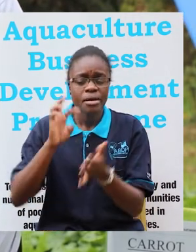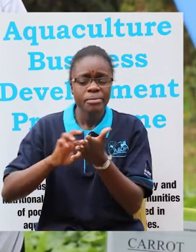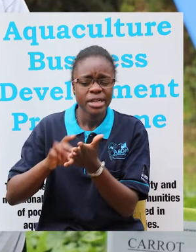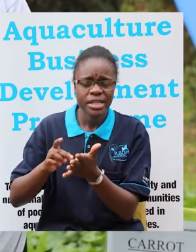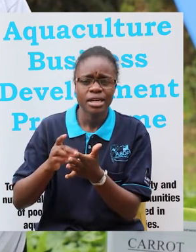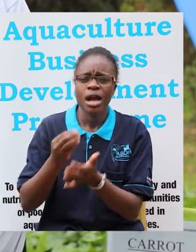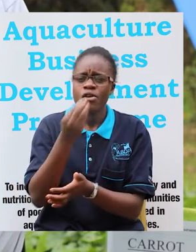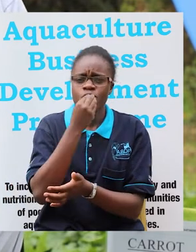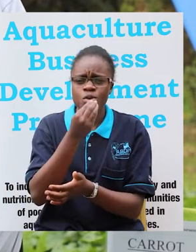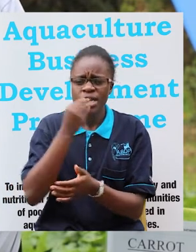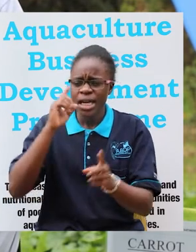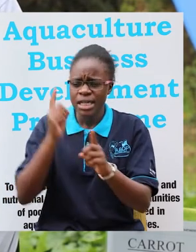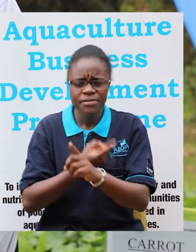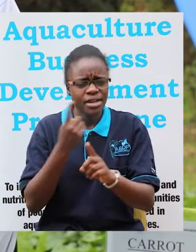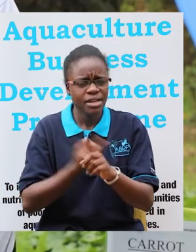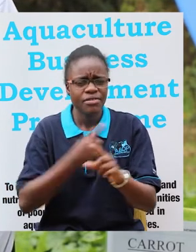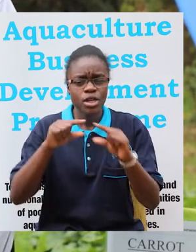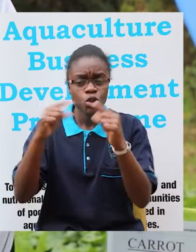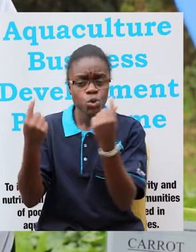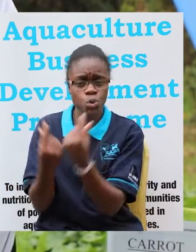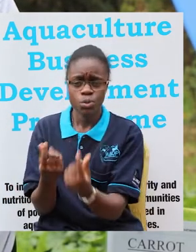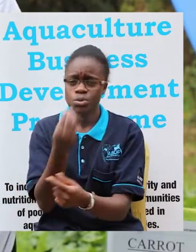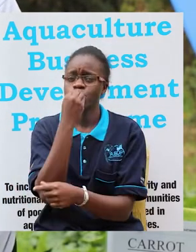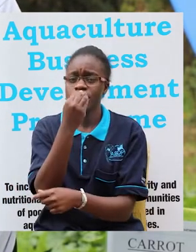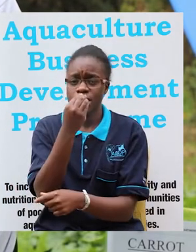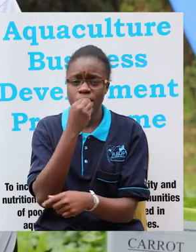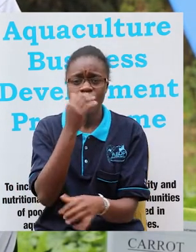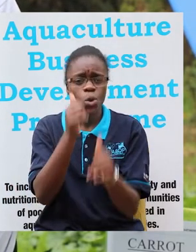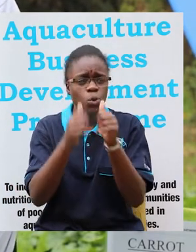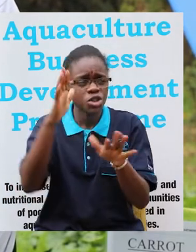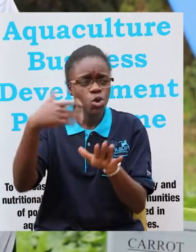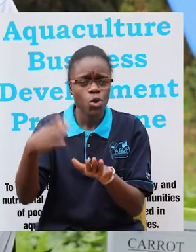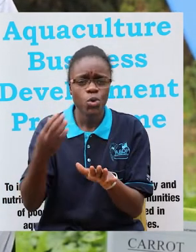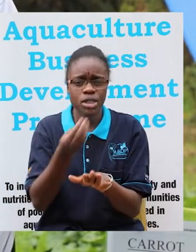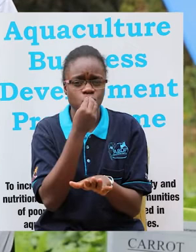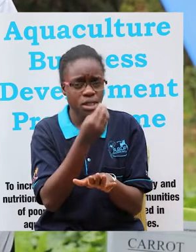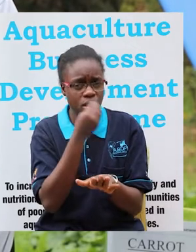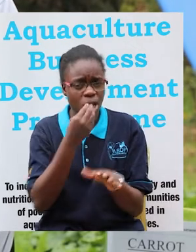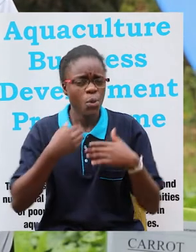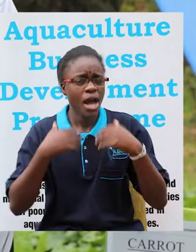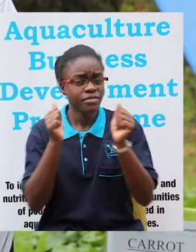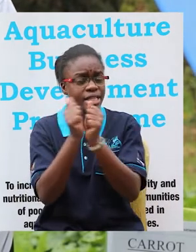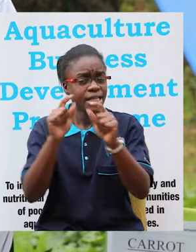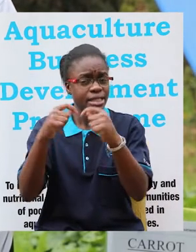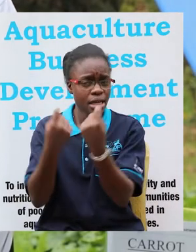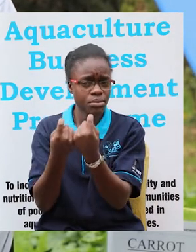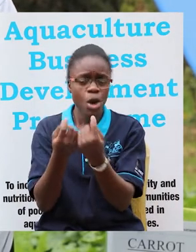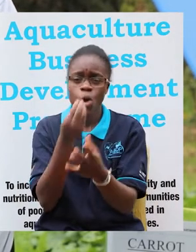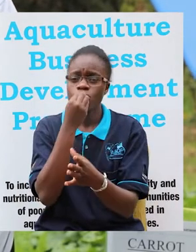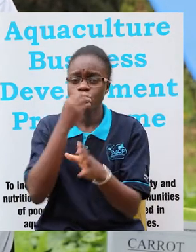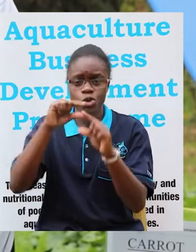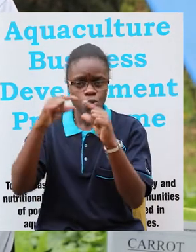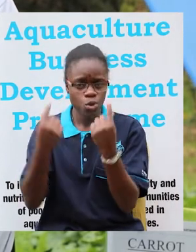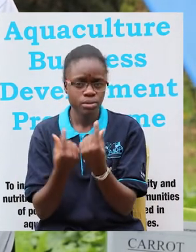we consume, the importance of the various food groups in the food that we consume. We have 10 food